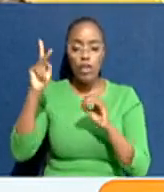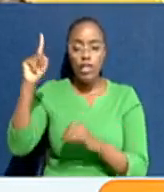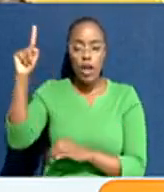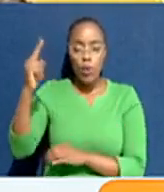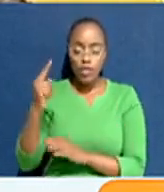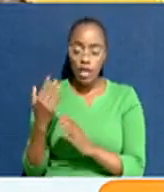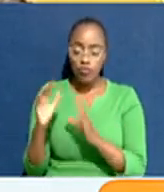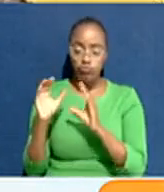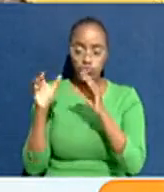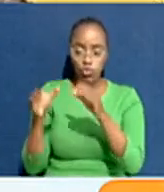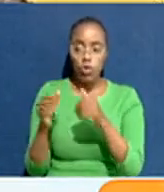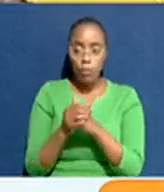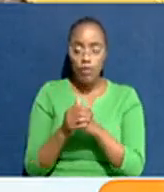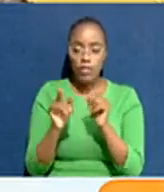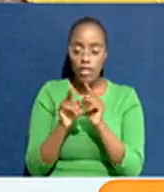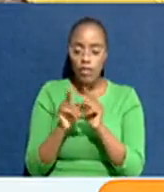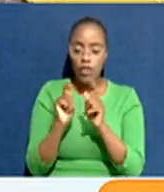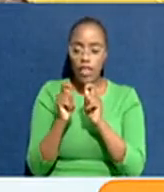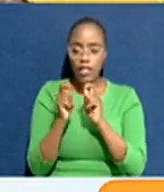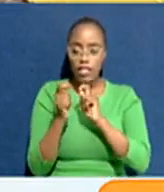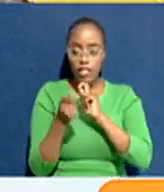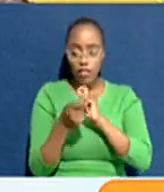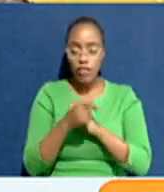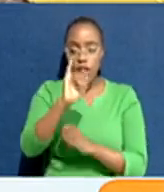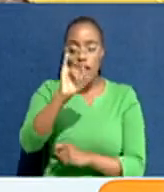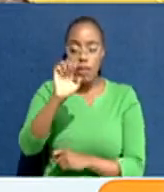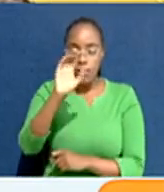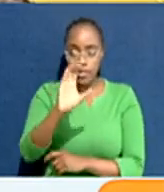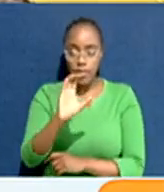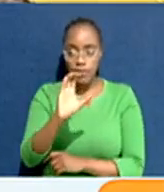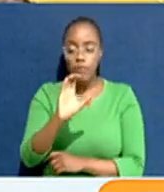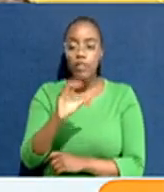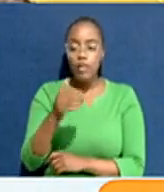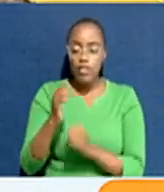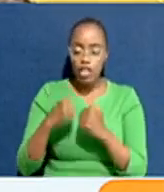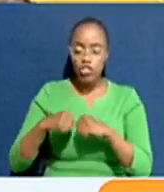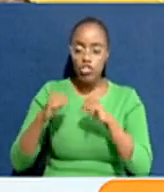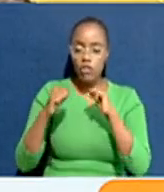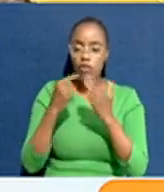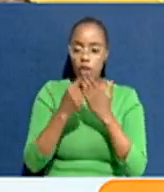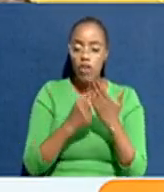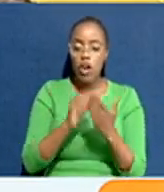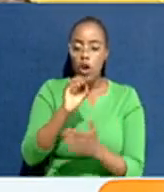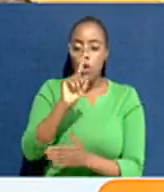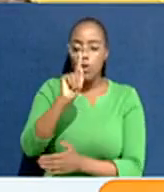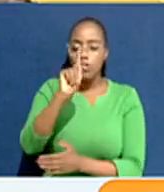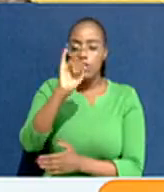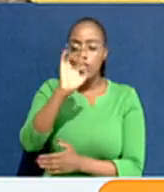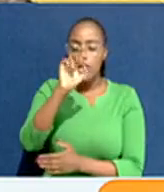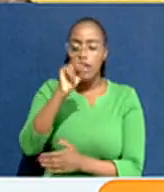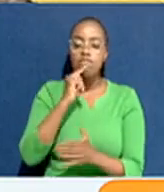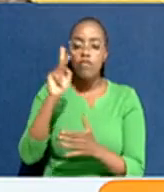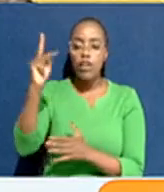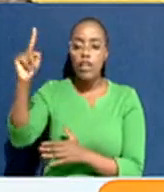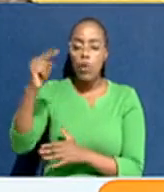Kwanza counterparts on the reconstitution of the IEBC. Co-chair of the talks, Otiende Amolo, said the Kenya